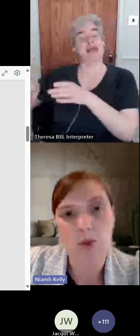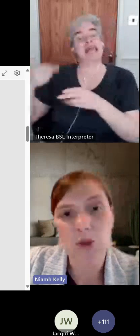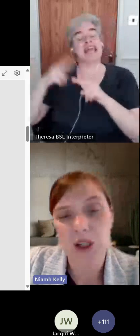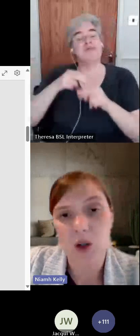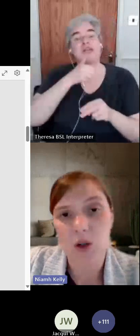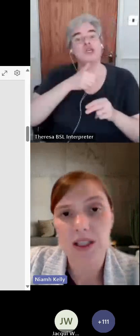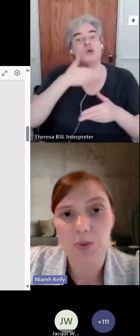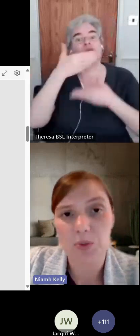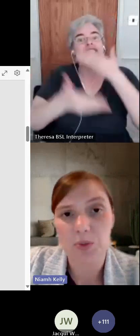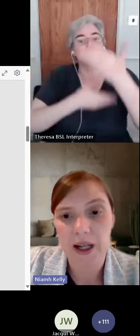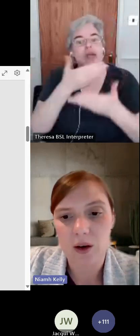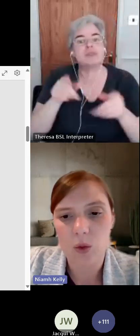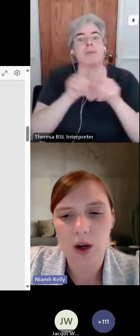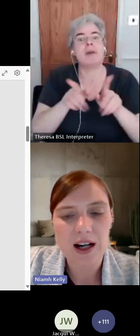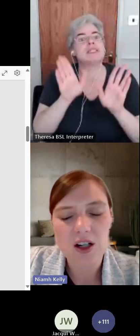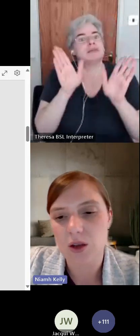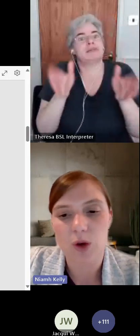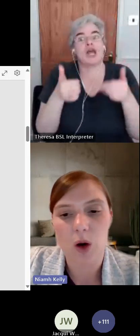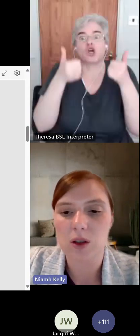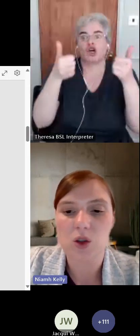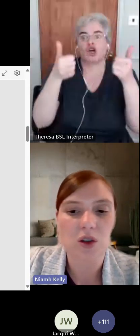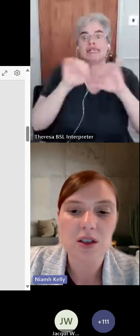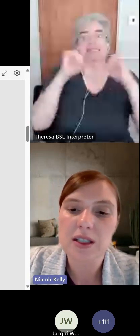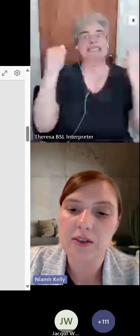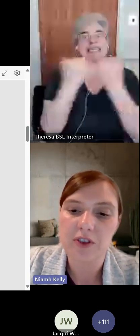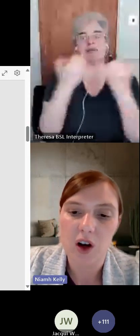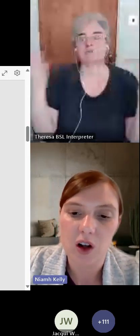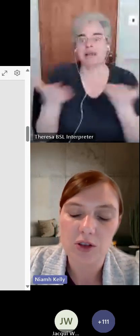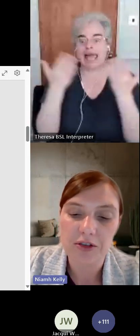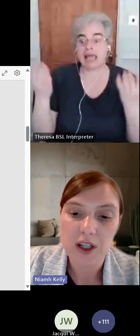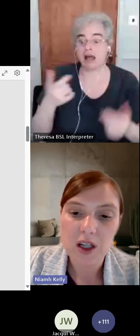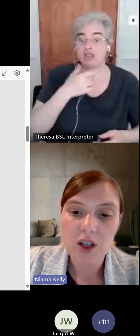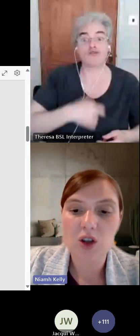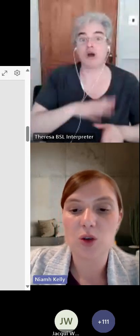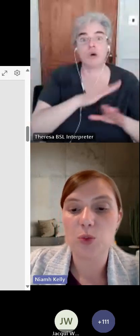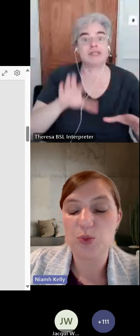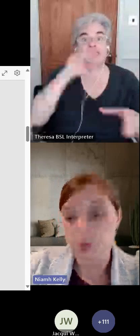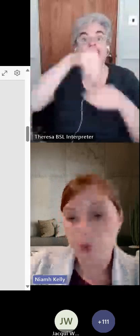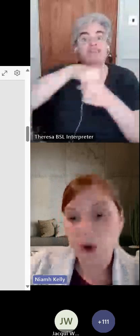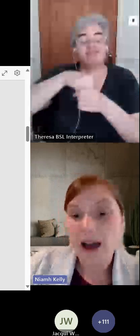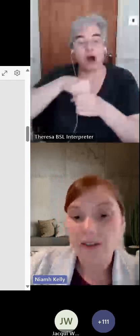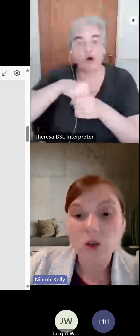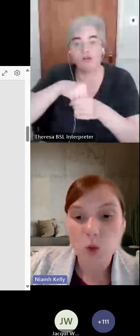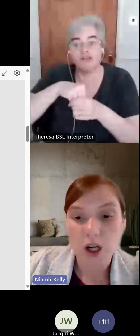descriptions like must be a good team player, when actually the role doesn't involve